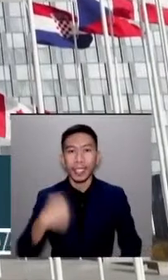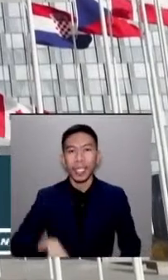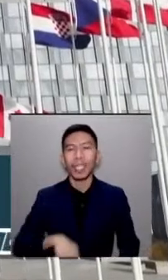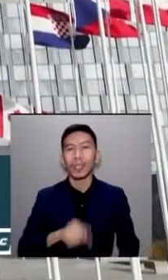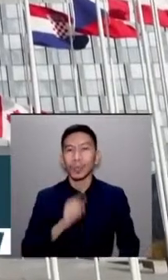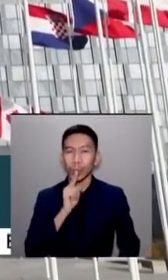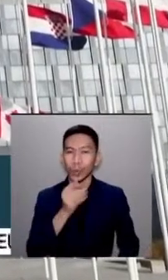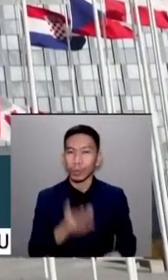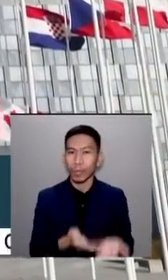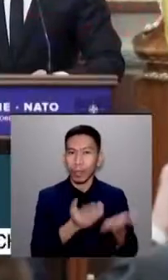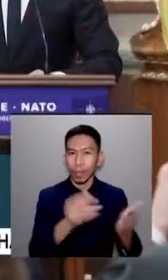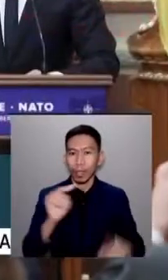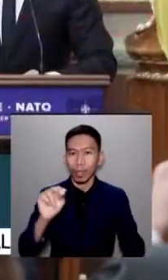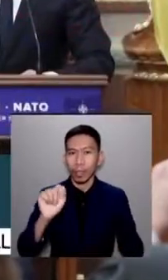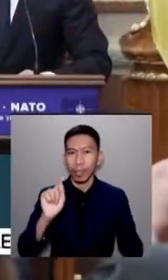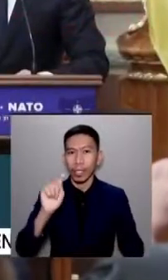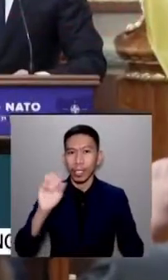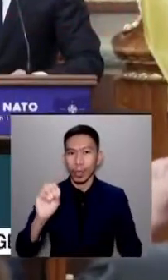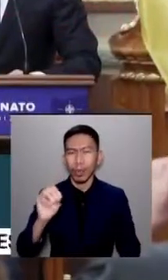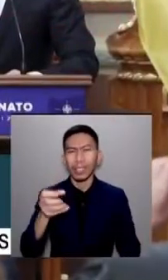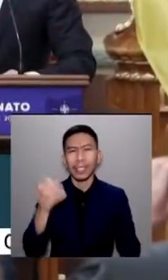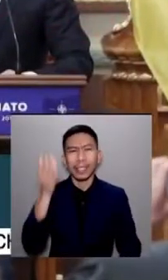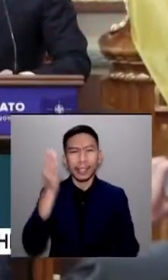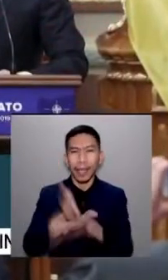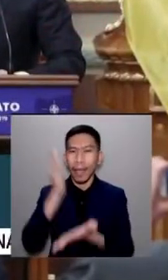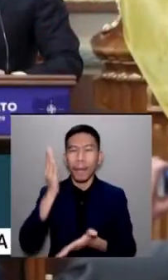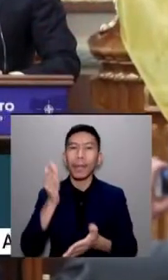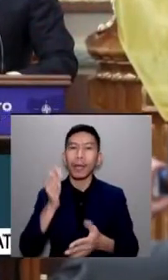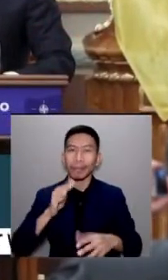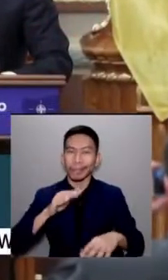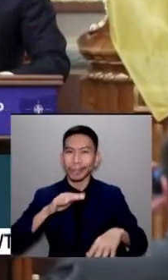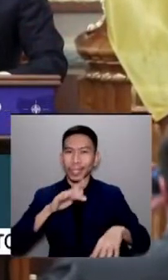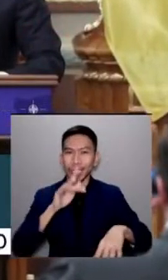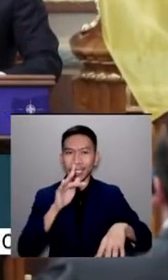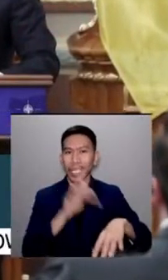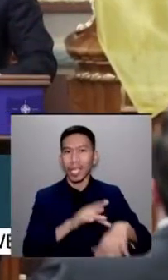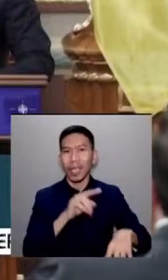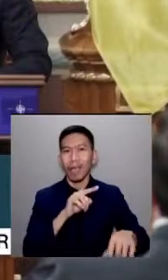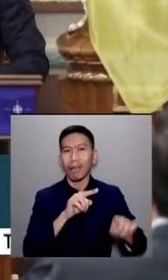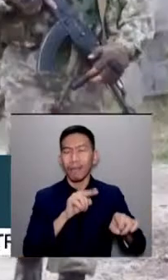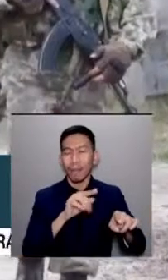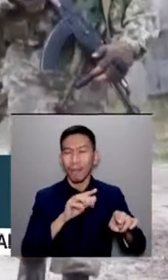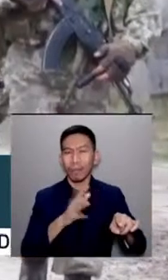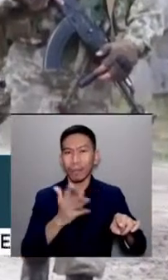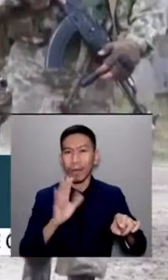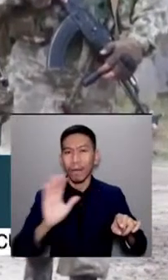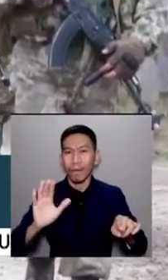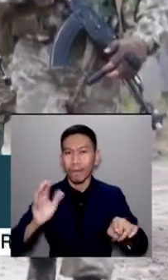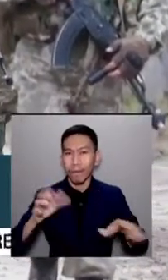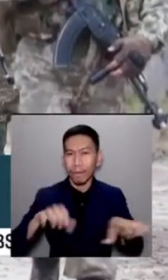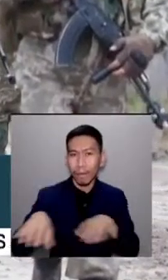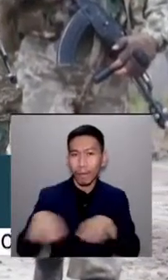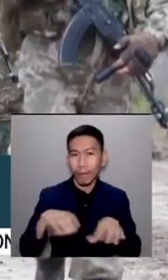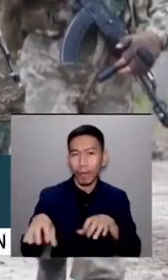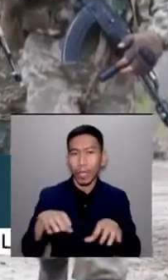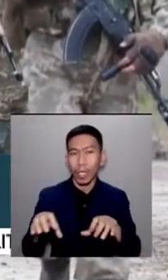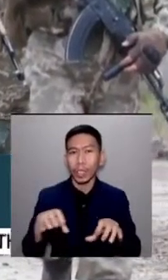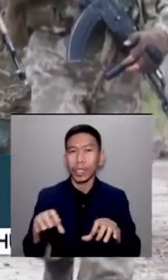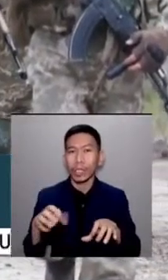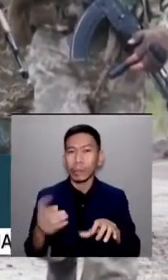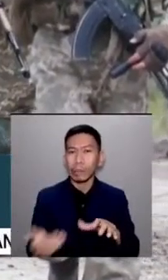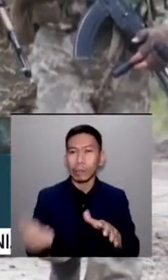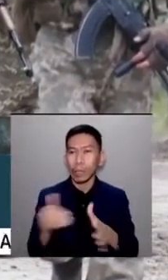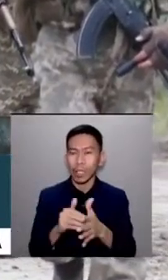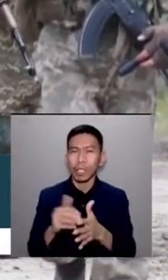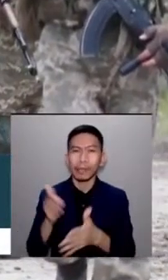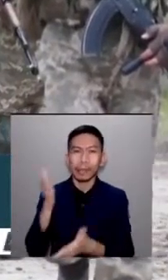halt any further enlargement, bar Ukraine from ever joining the alliance, and pull back forces and weaponry from Eastern European